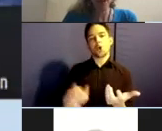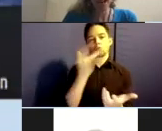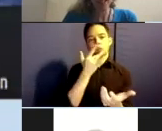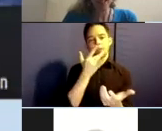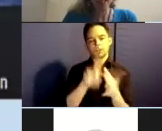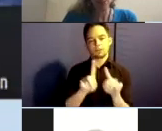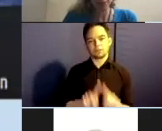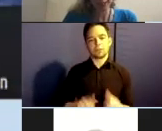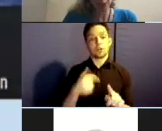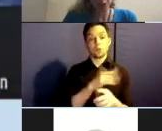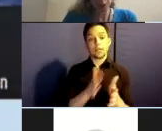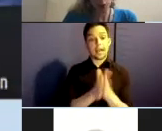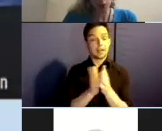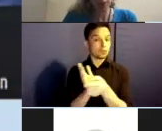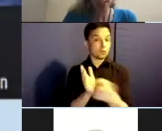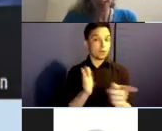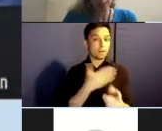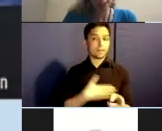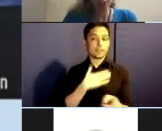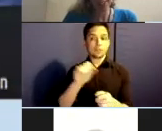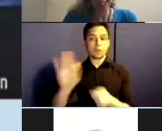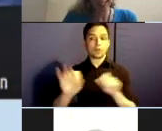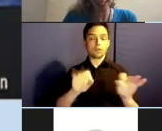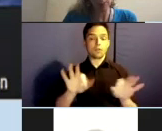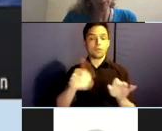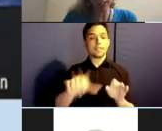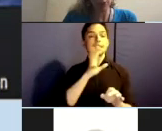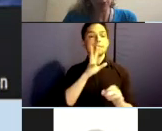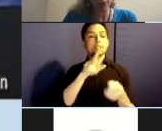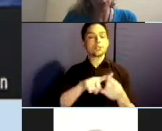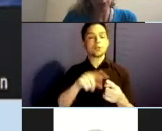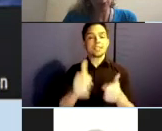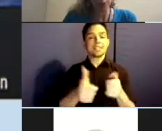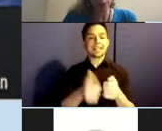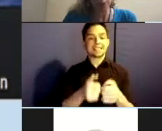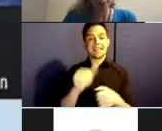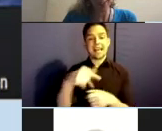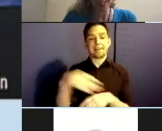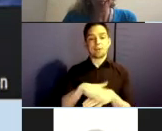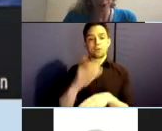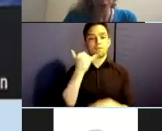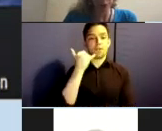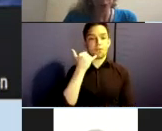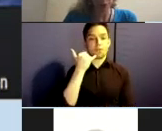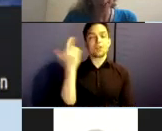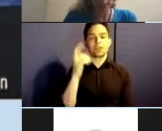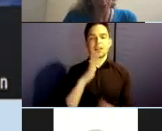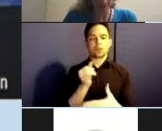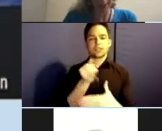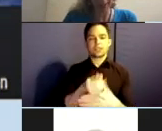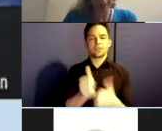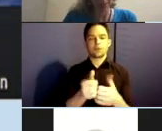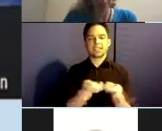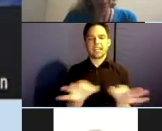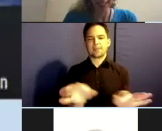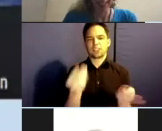do ask that you please turn off any speech to text applications on your phone because that interferes with the